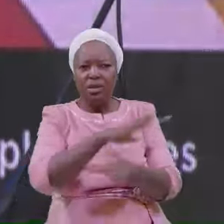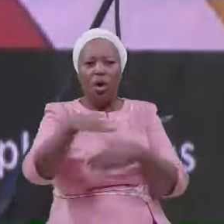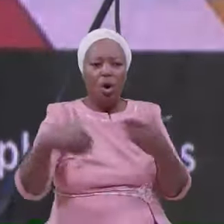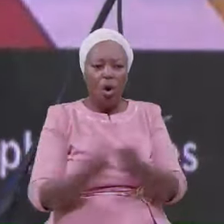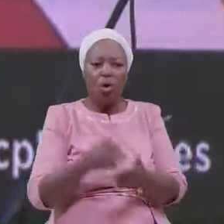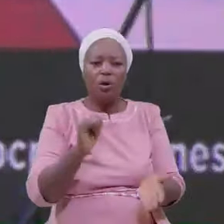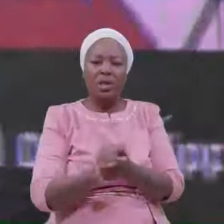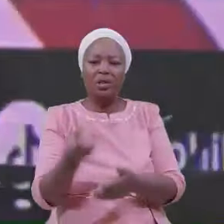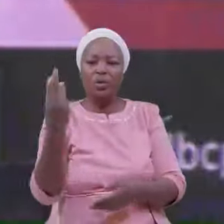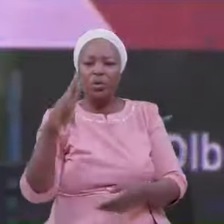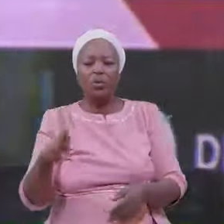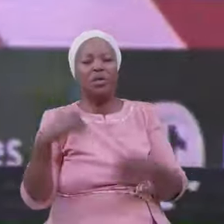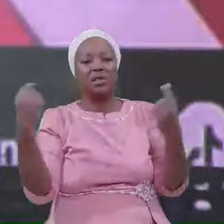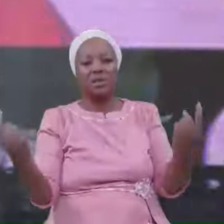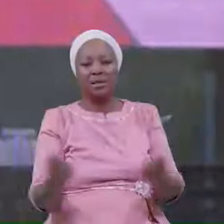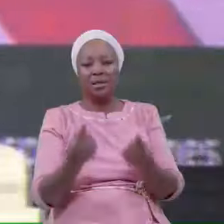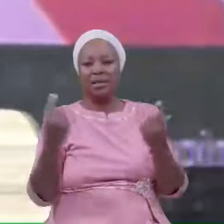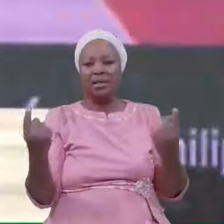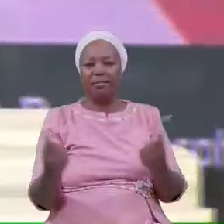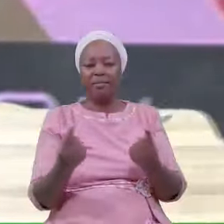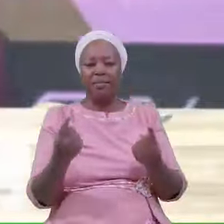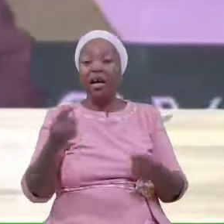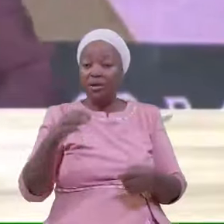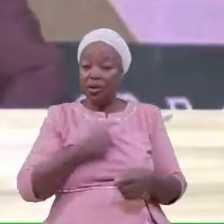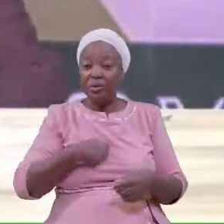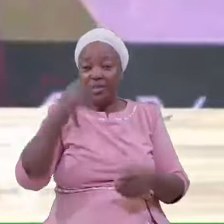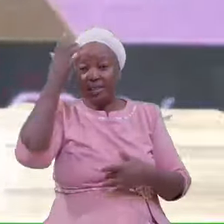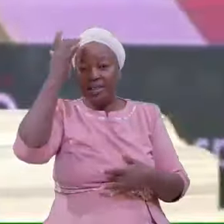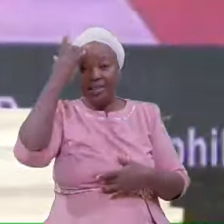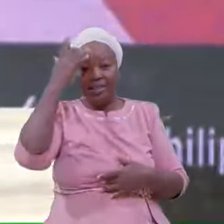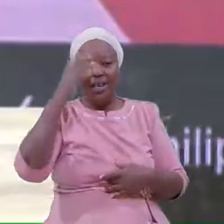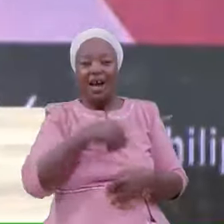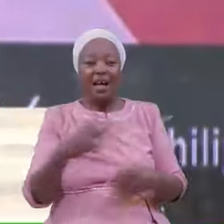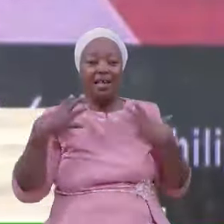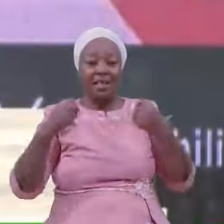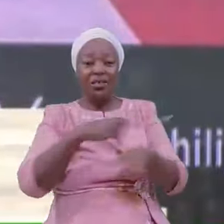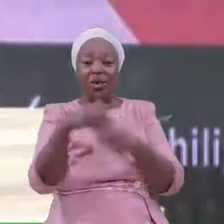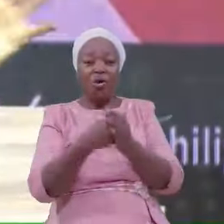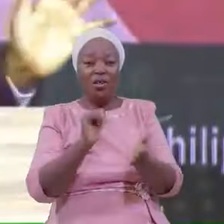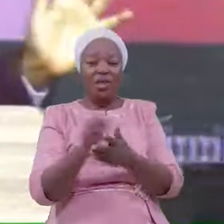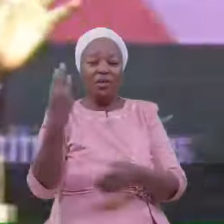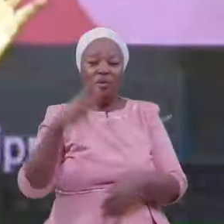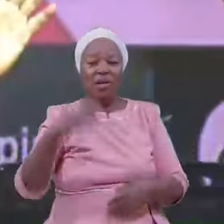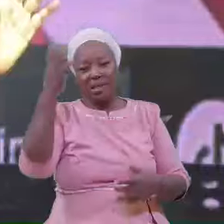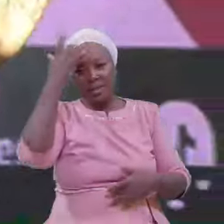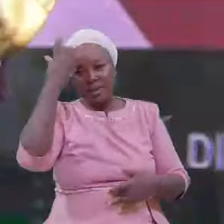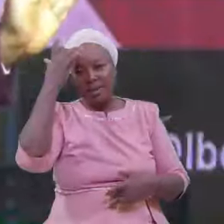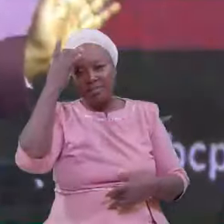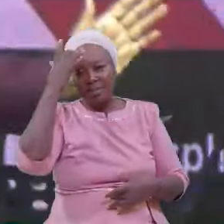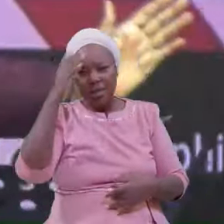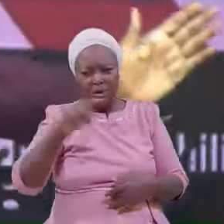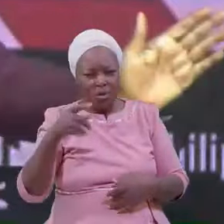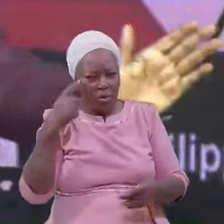sick. At pinagaling ang lahat ng may karamdaman. Do you notice something there? Tignan natin ito. They